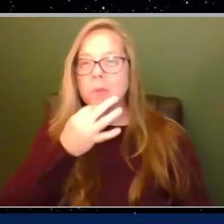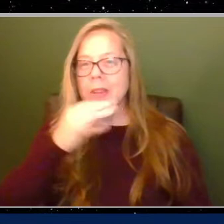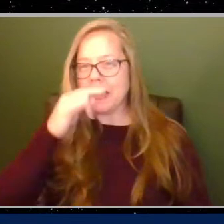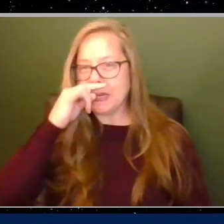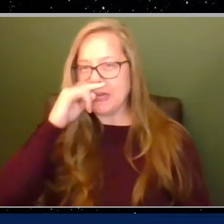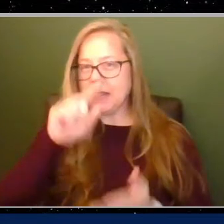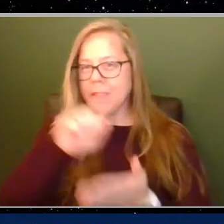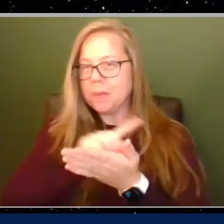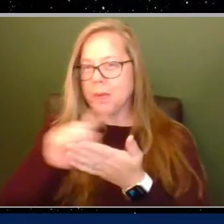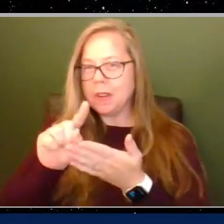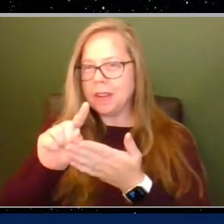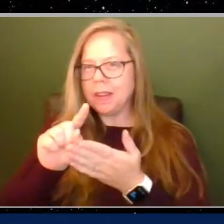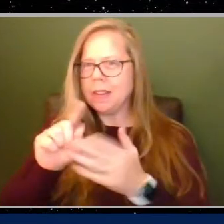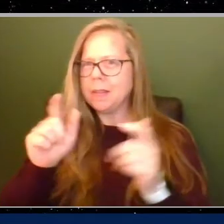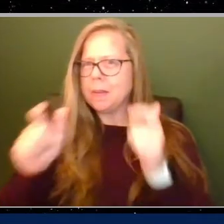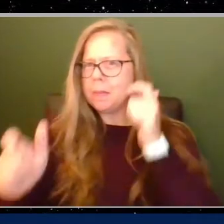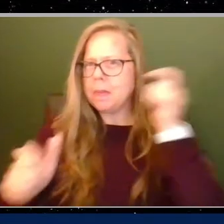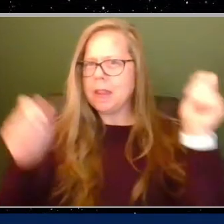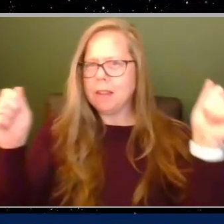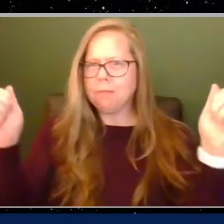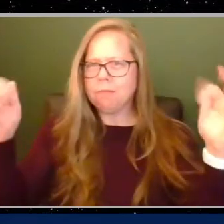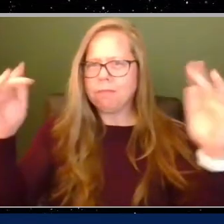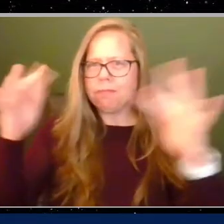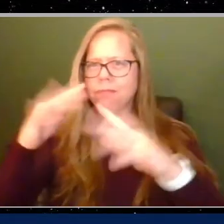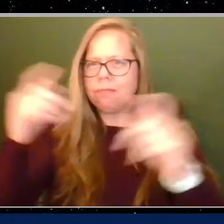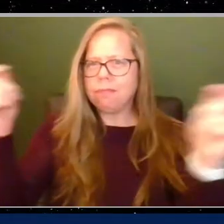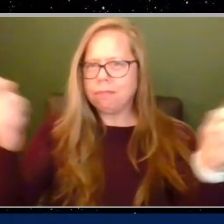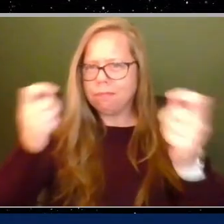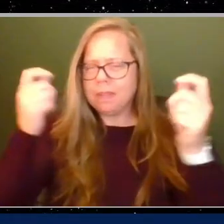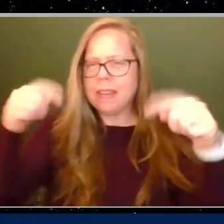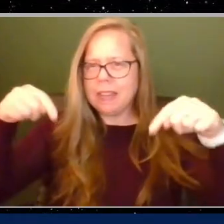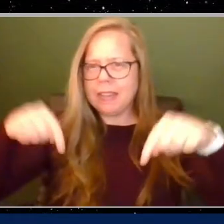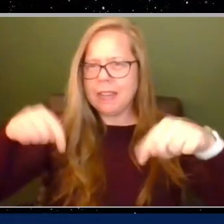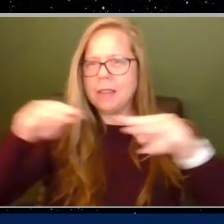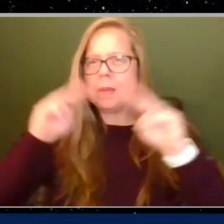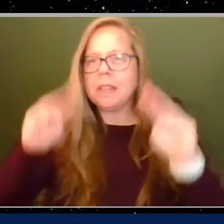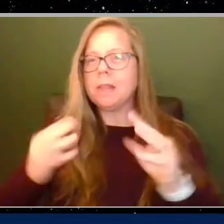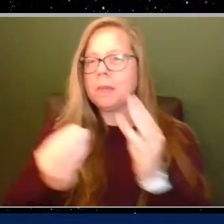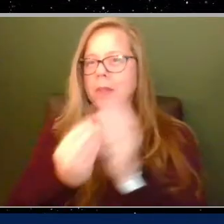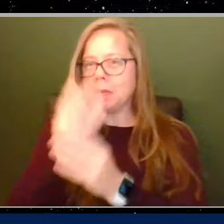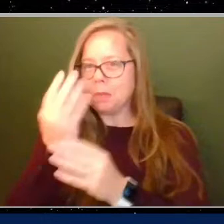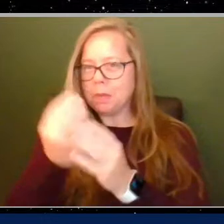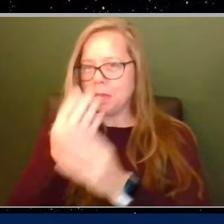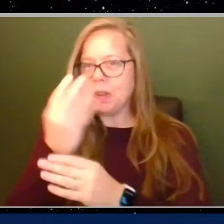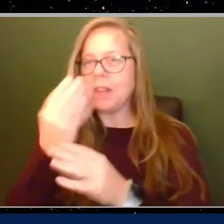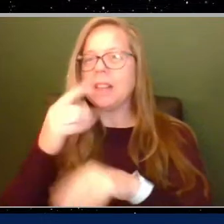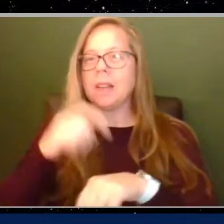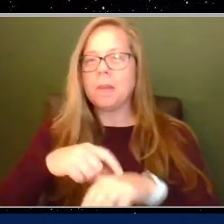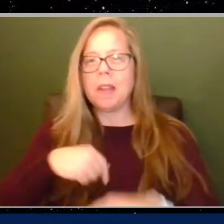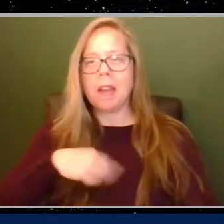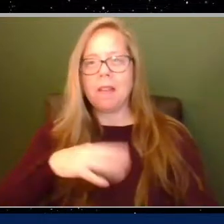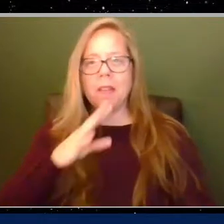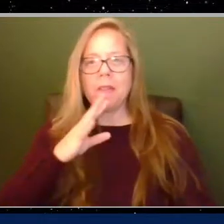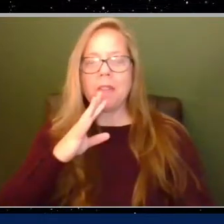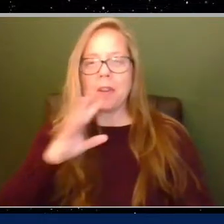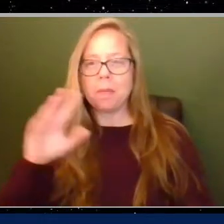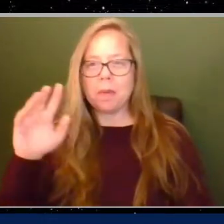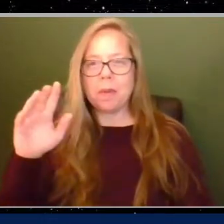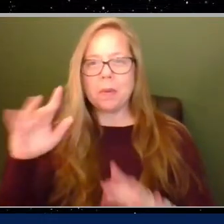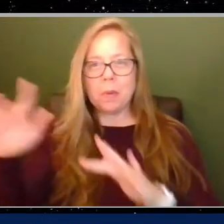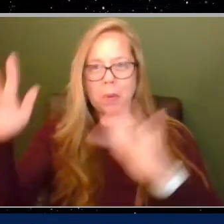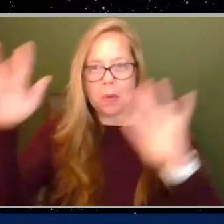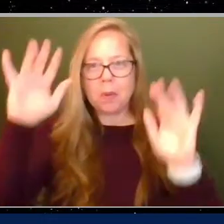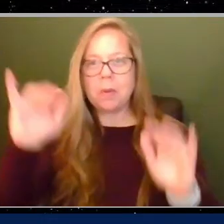our largest fairs that we do at the Intrepid in the spring. So Gotcha. we're really excited about that. All right.